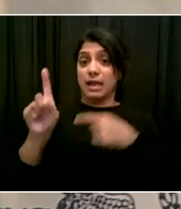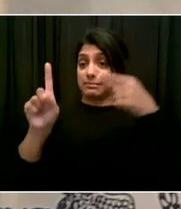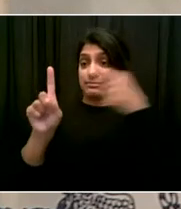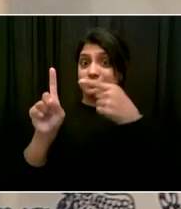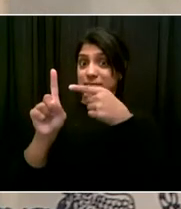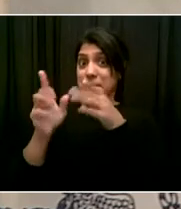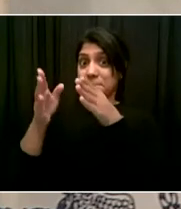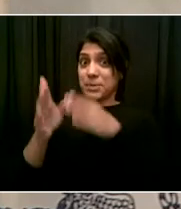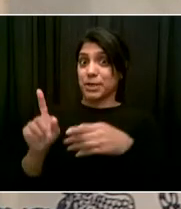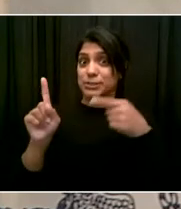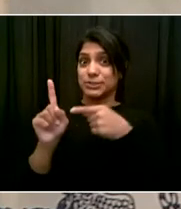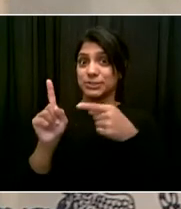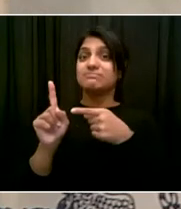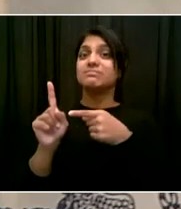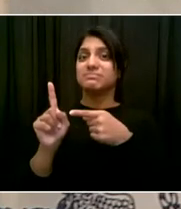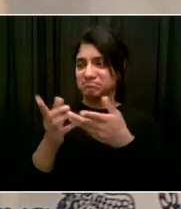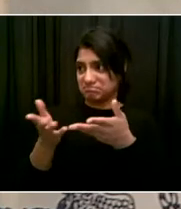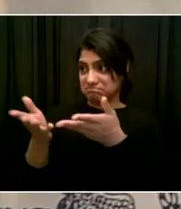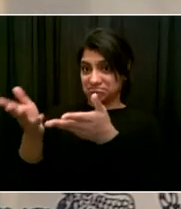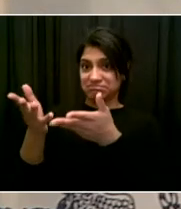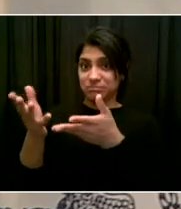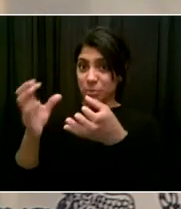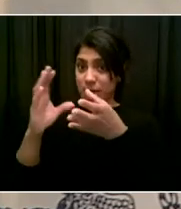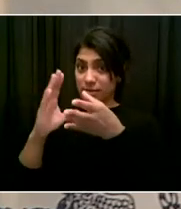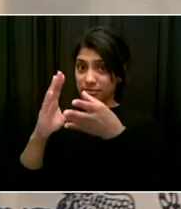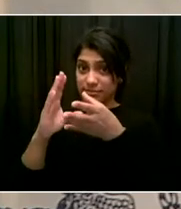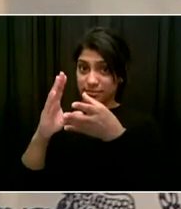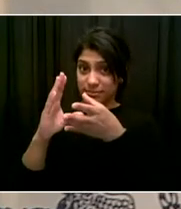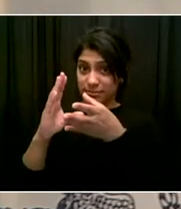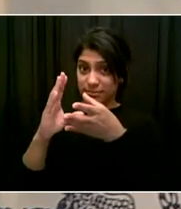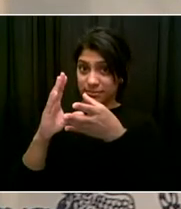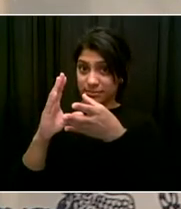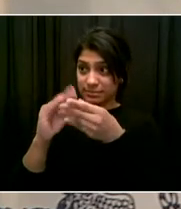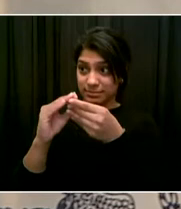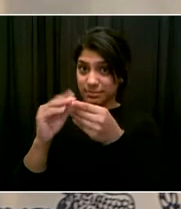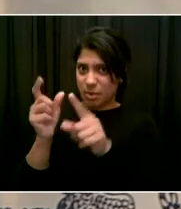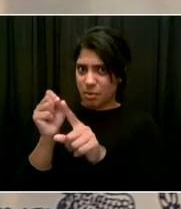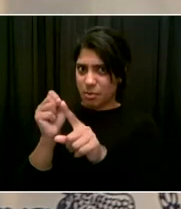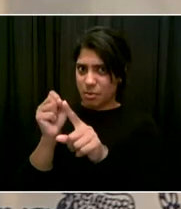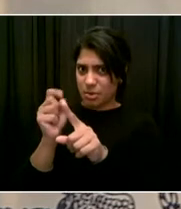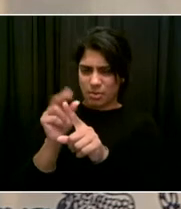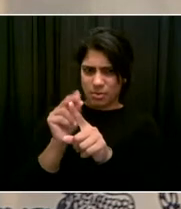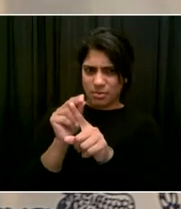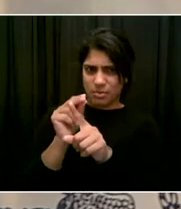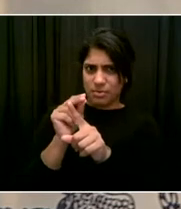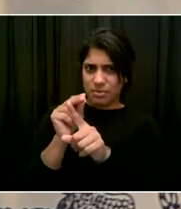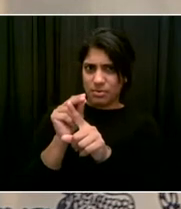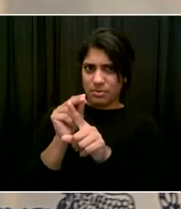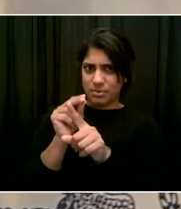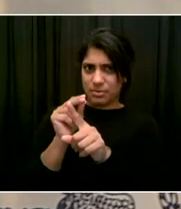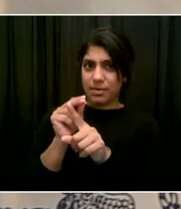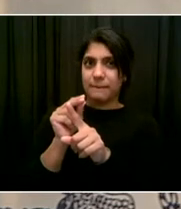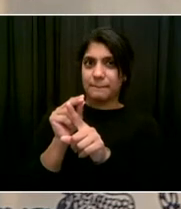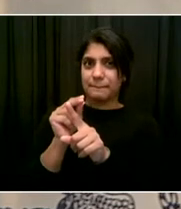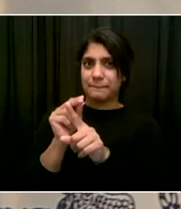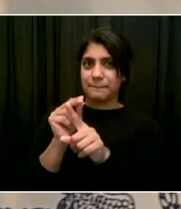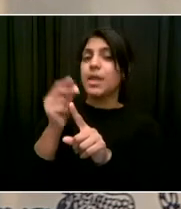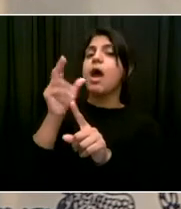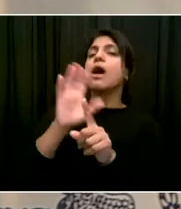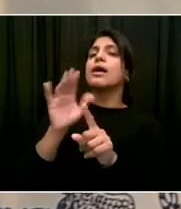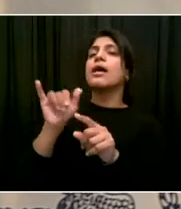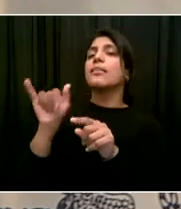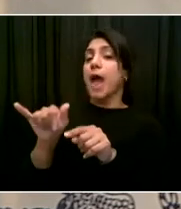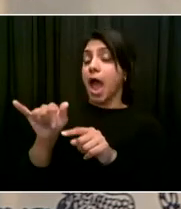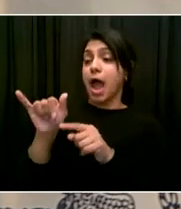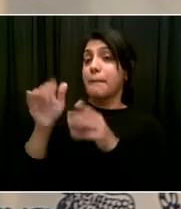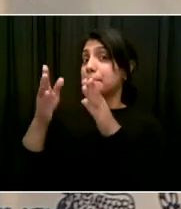for years said to me that he portrays the culture of the city and this nation in a way that almost has never been